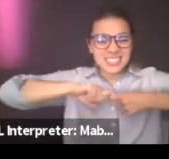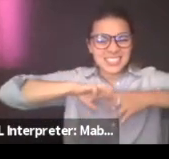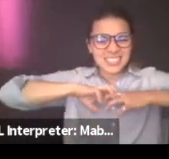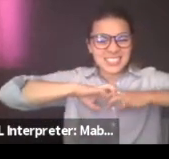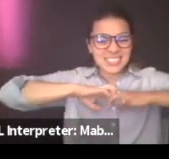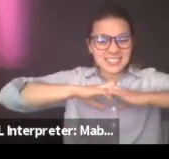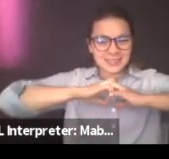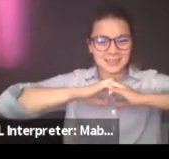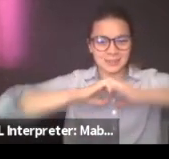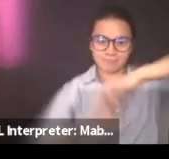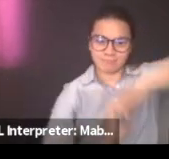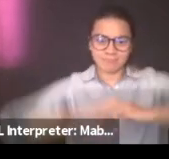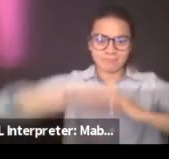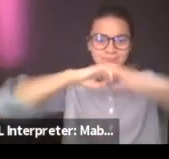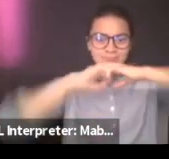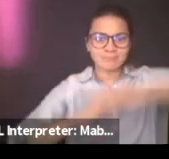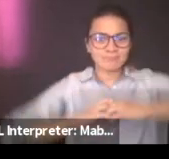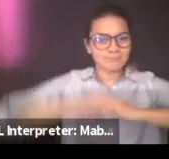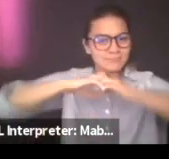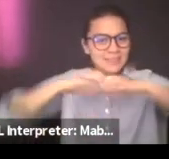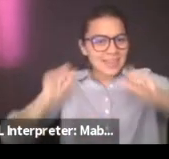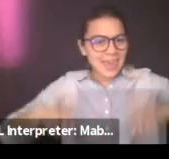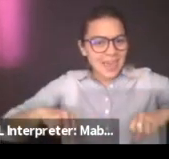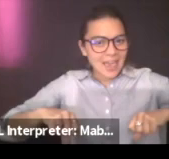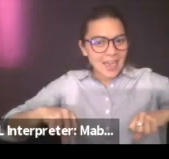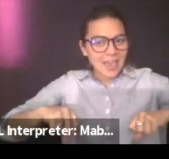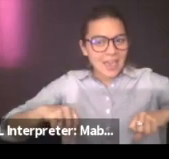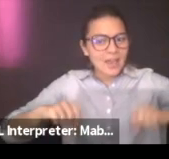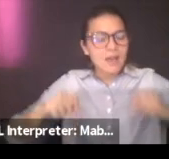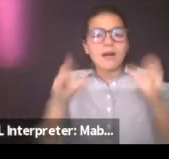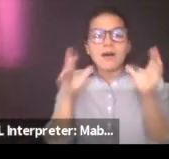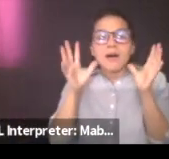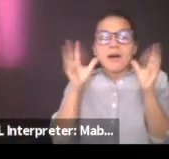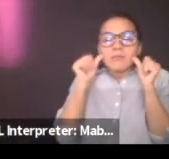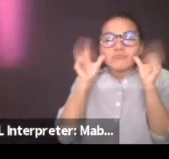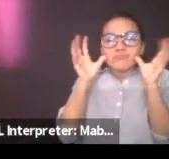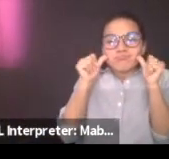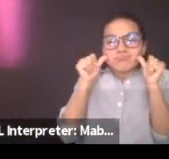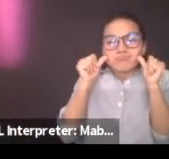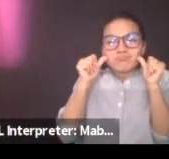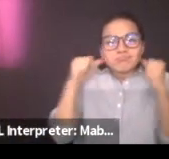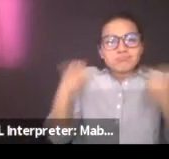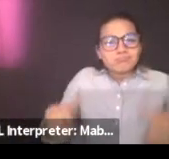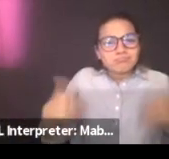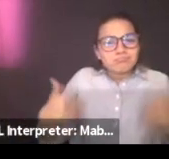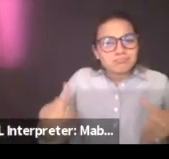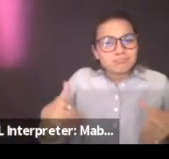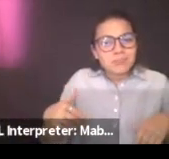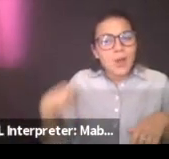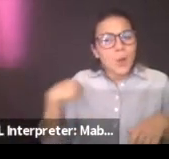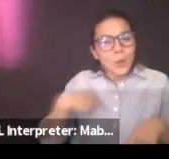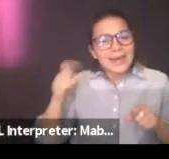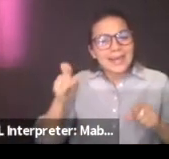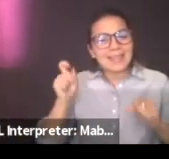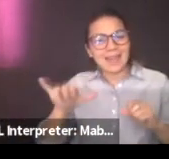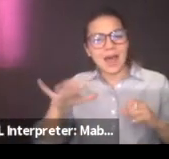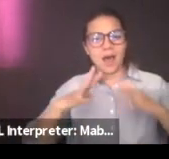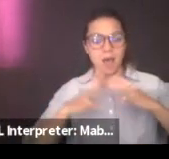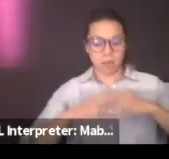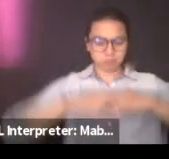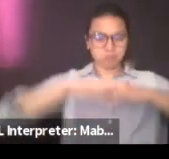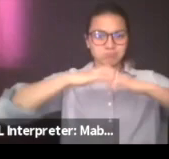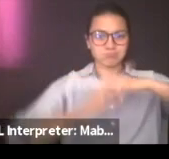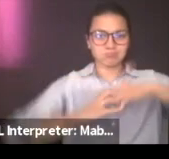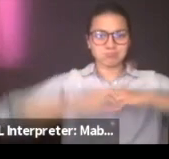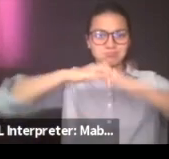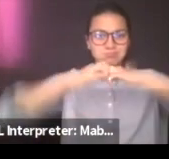rehabilitation, accountability, and healing. Creating communities where child sexual abuse is not just no longer tolerated, but also